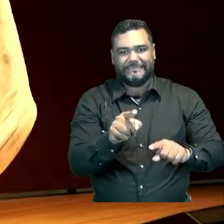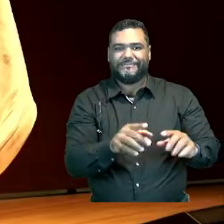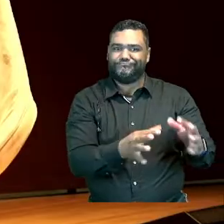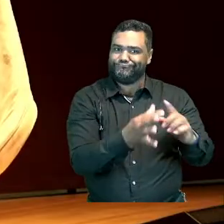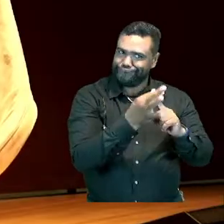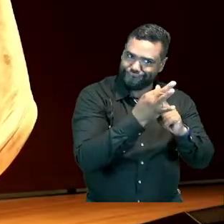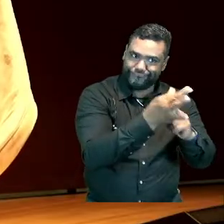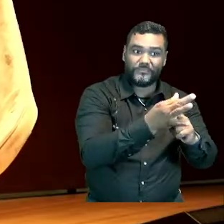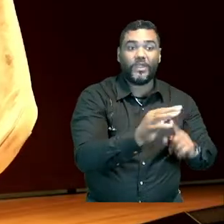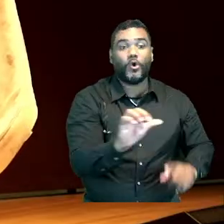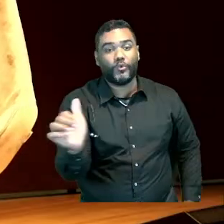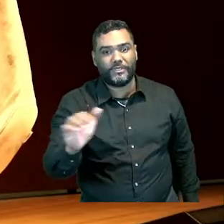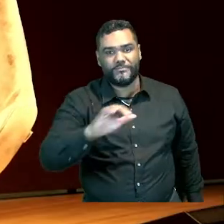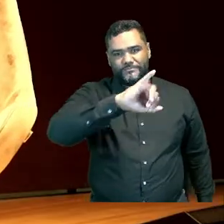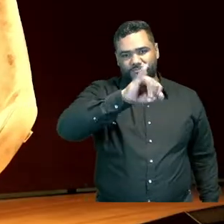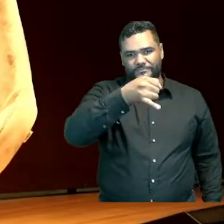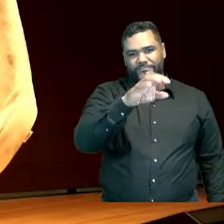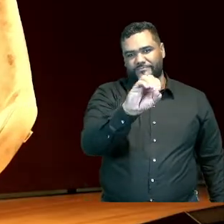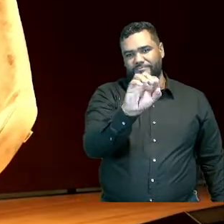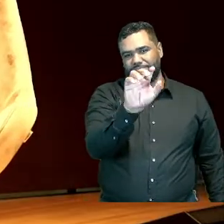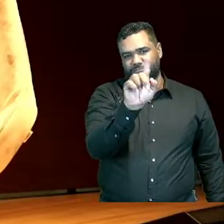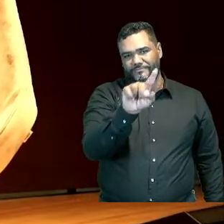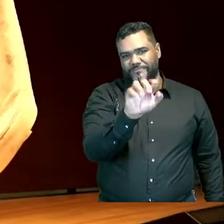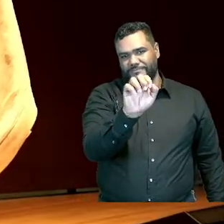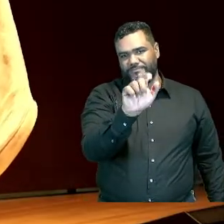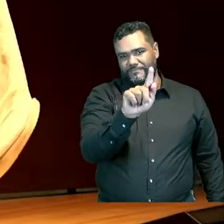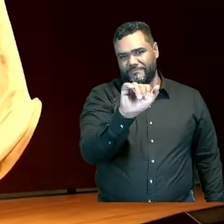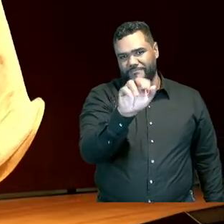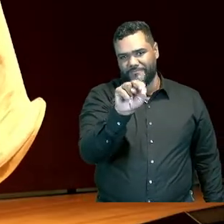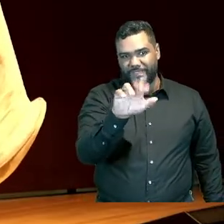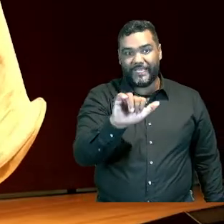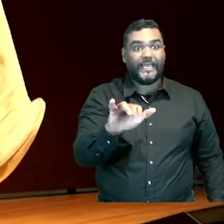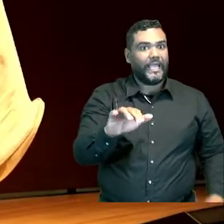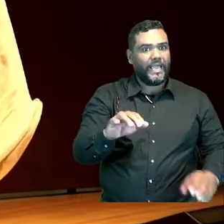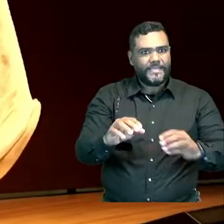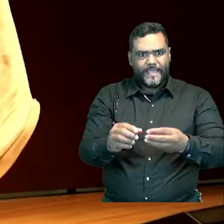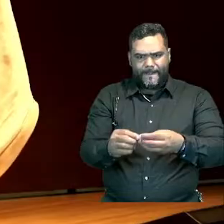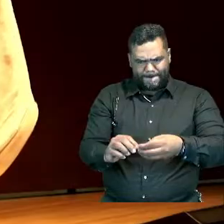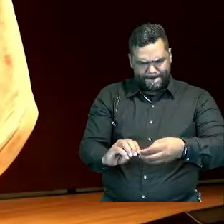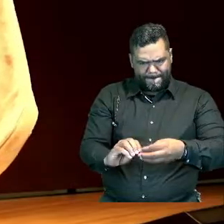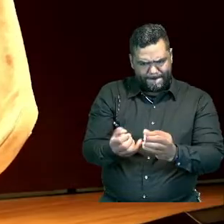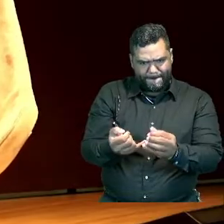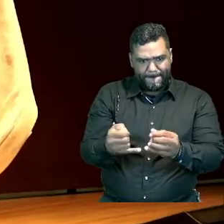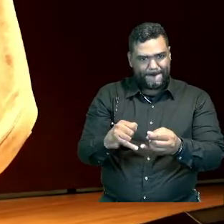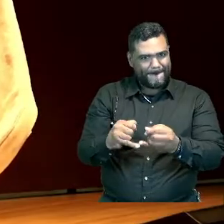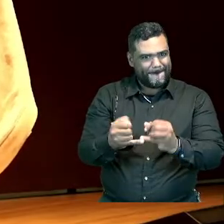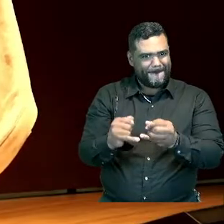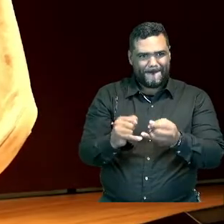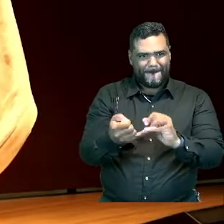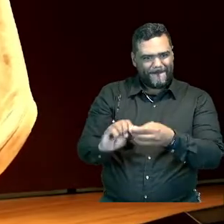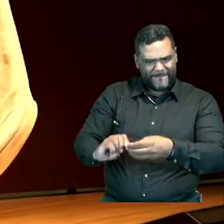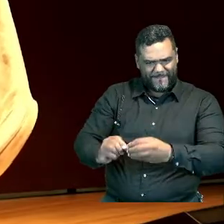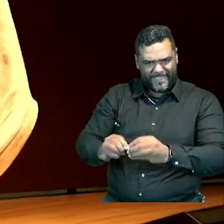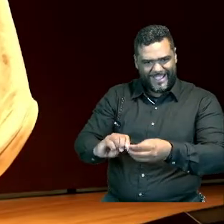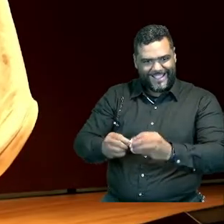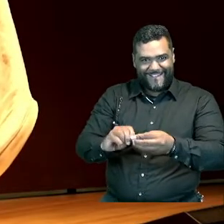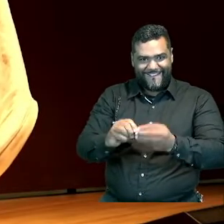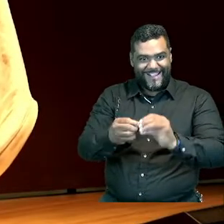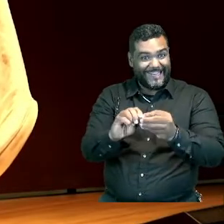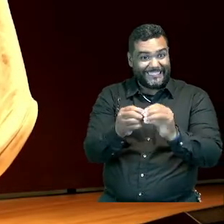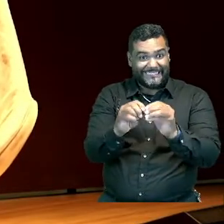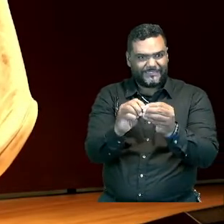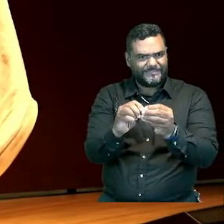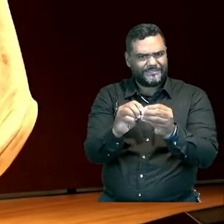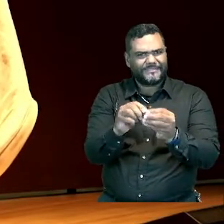We have Josefina Klinger, who is a social artisan and an